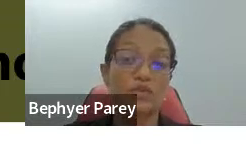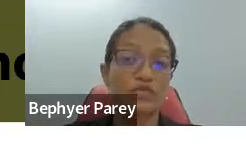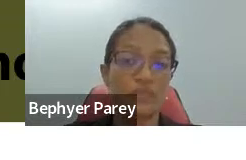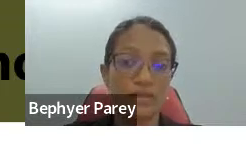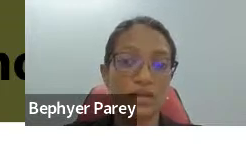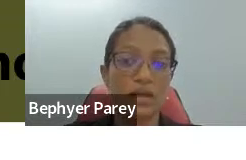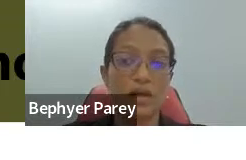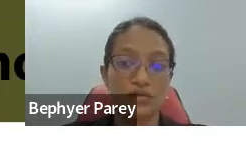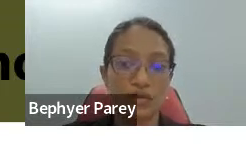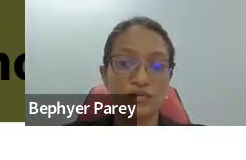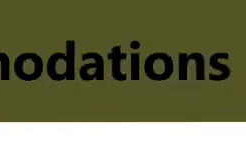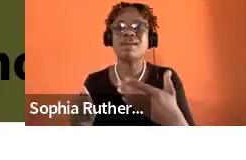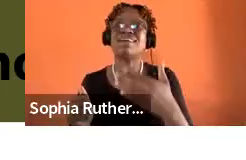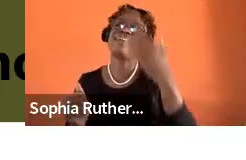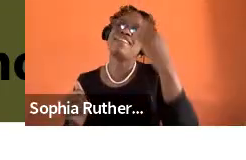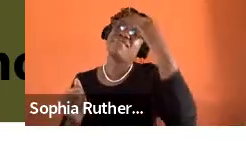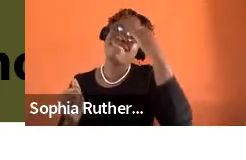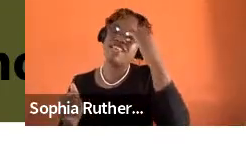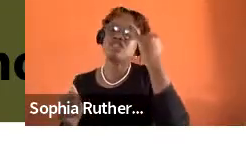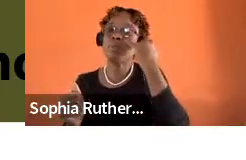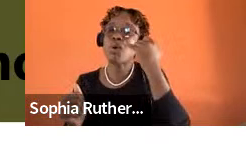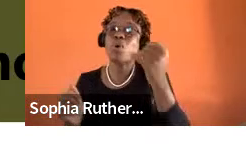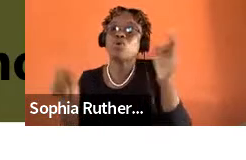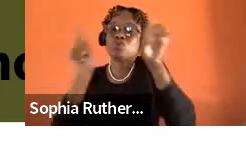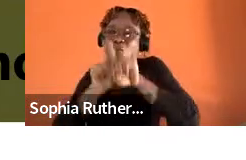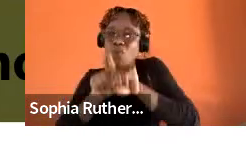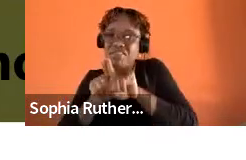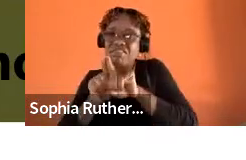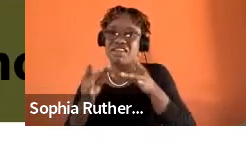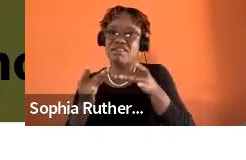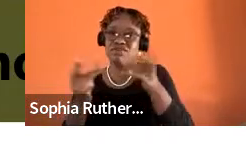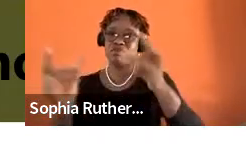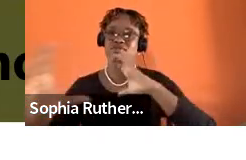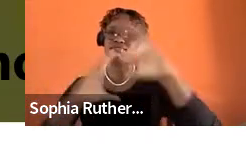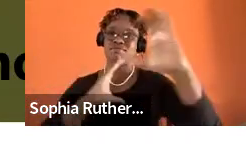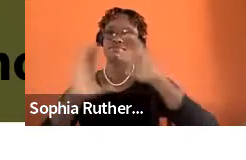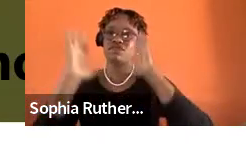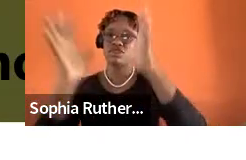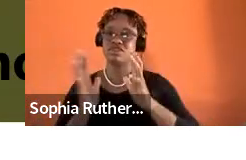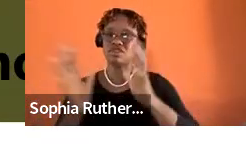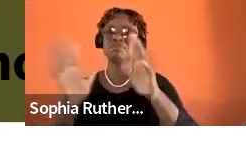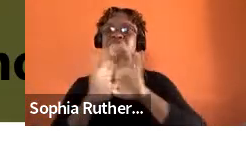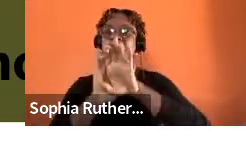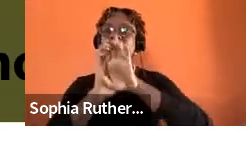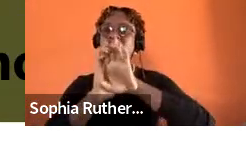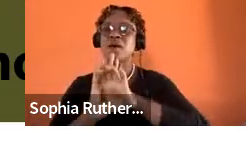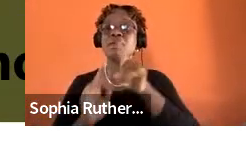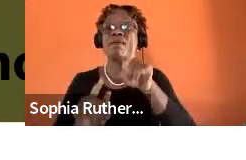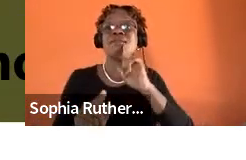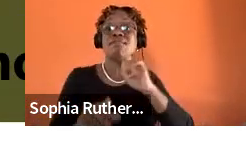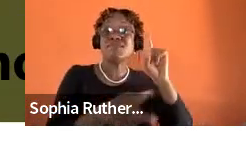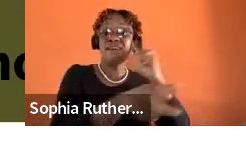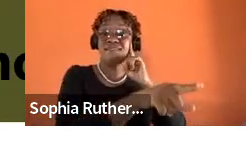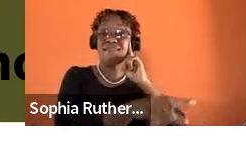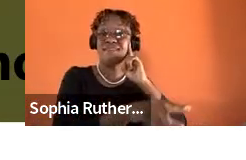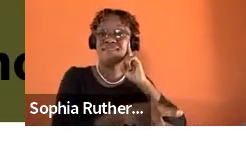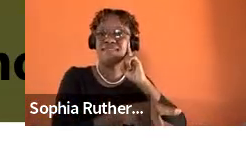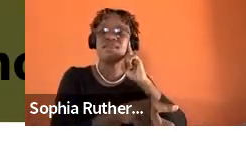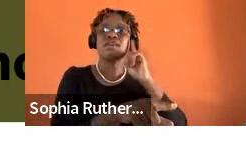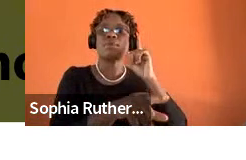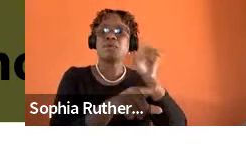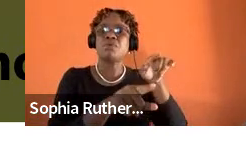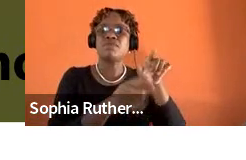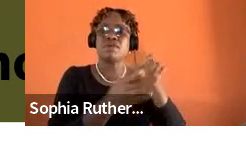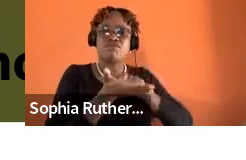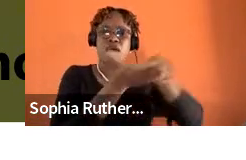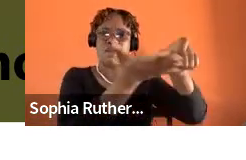communication and smooth movement throughout the facility. There was a case where a deaf person tried to communicate via writing, but the healthcare staff